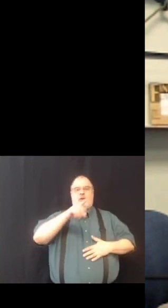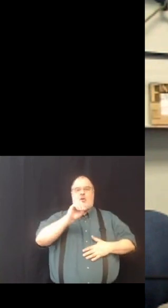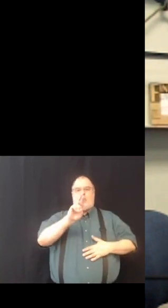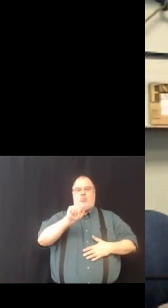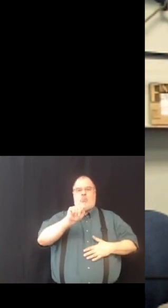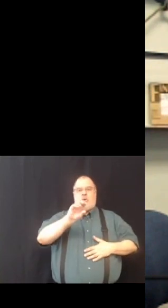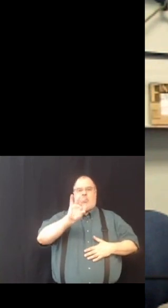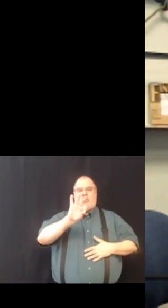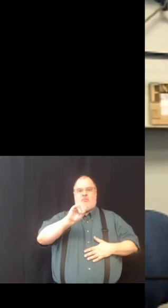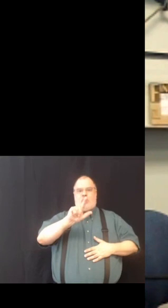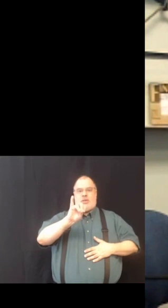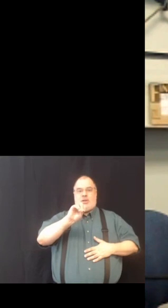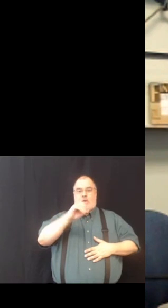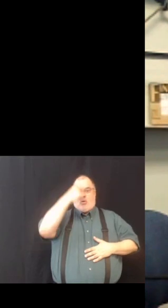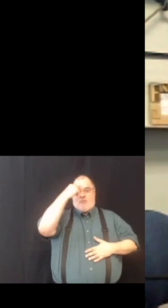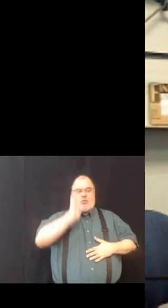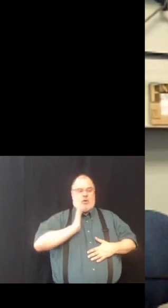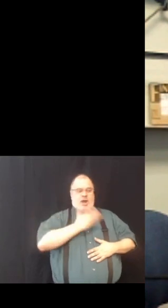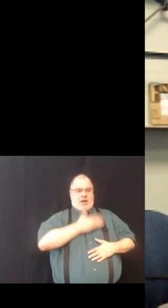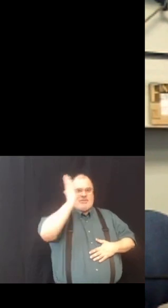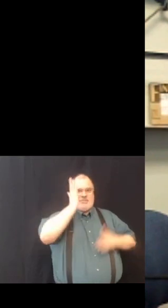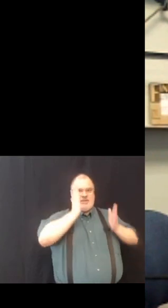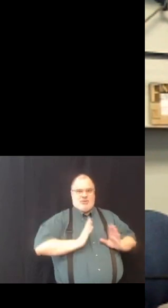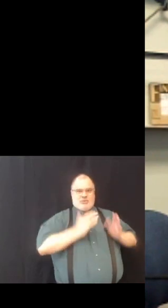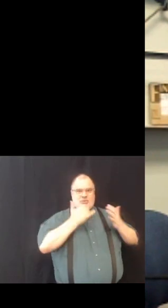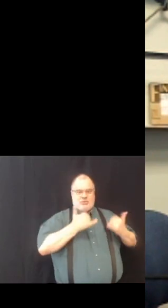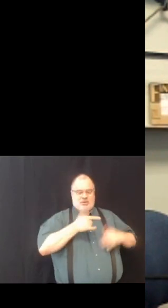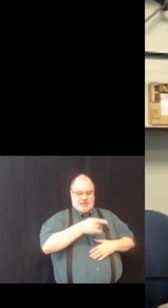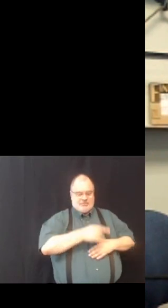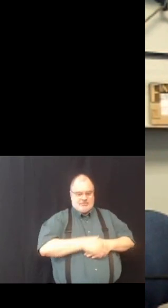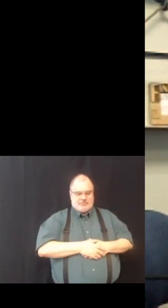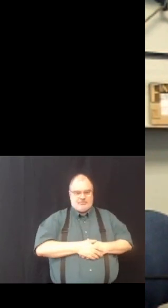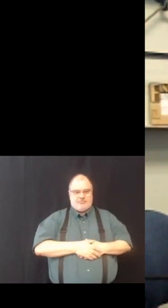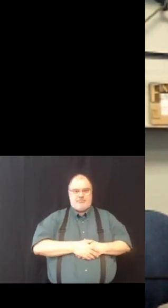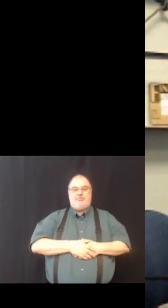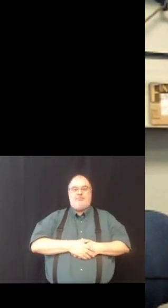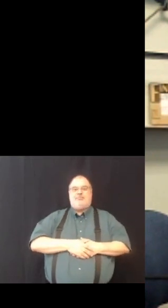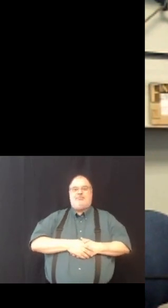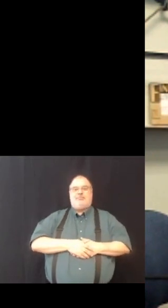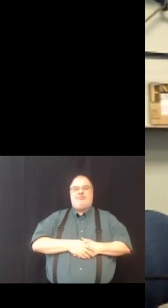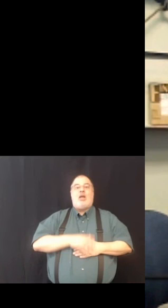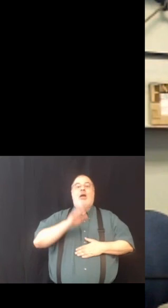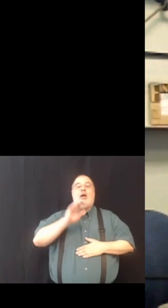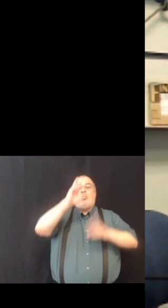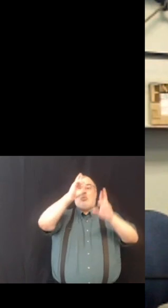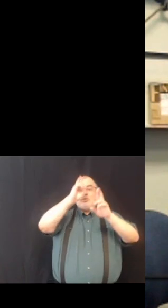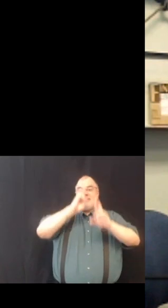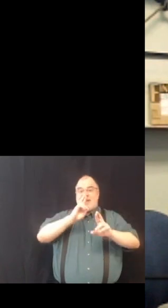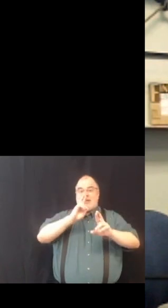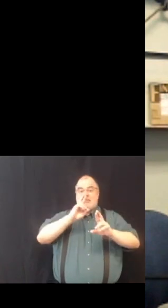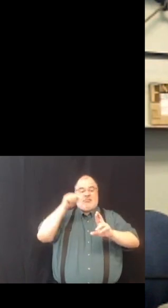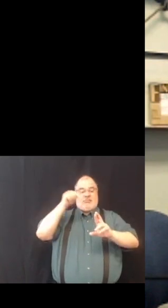our appreciation to Respect of Florida for providing the plaques presented today to the winning companies. We also want to